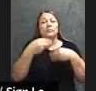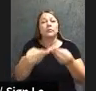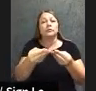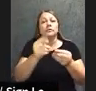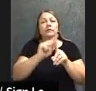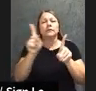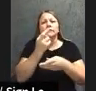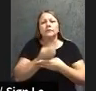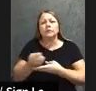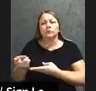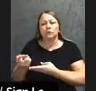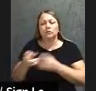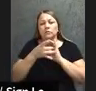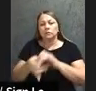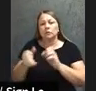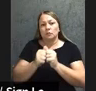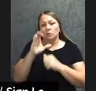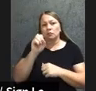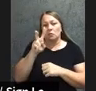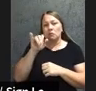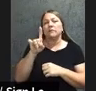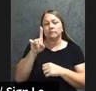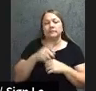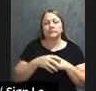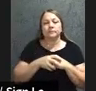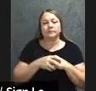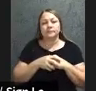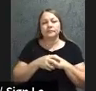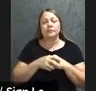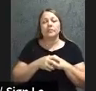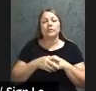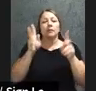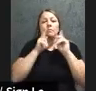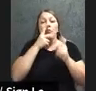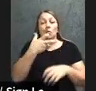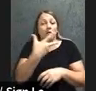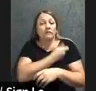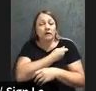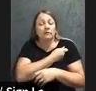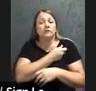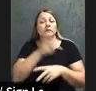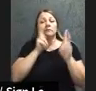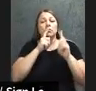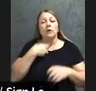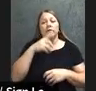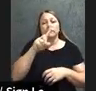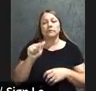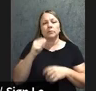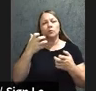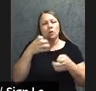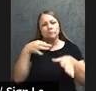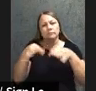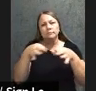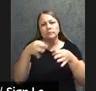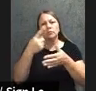resources about COVID-19 and COVID-19 vaccines to individuals with disabilities. We're going to